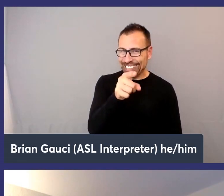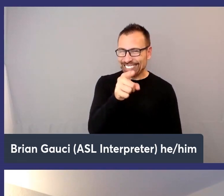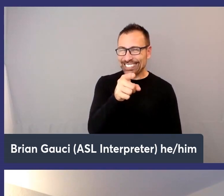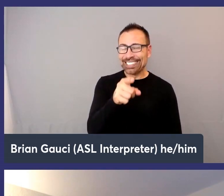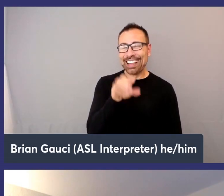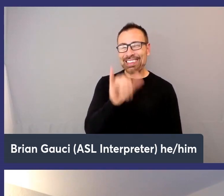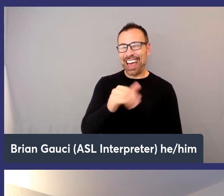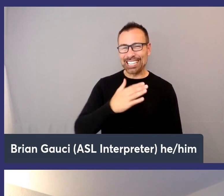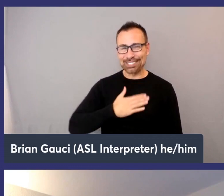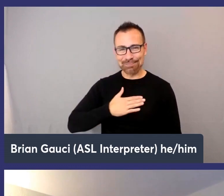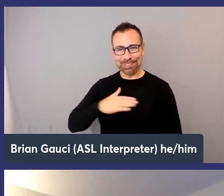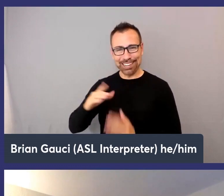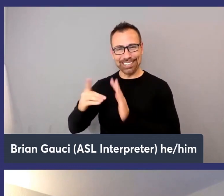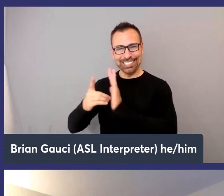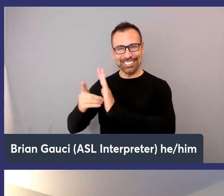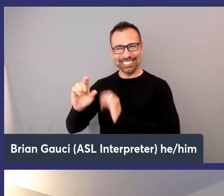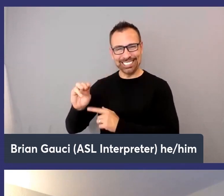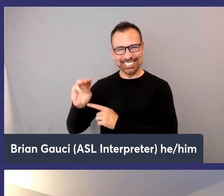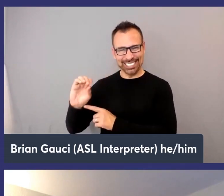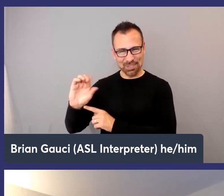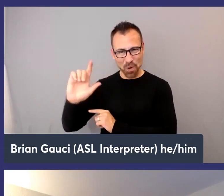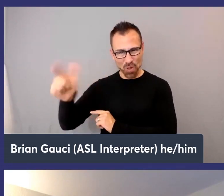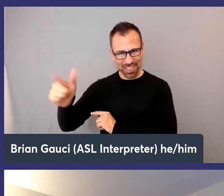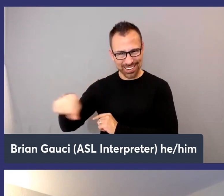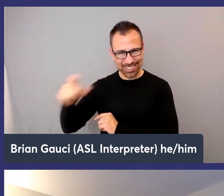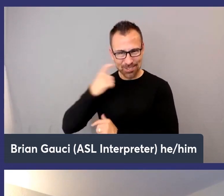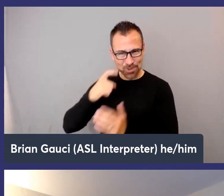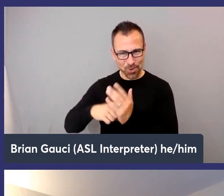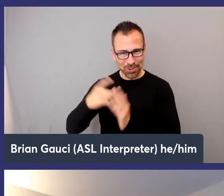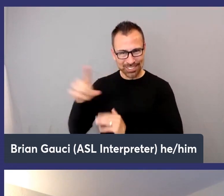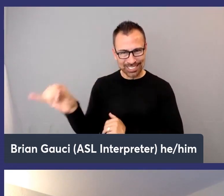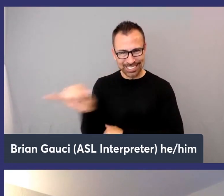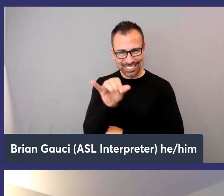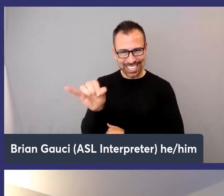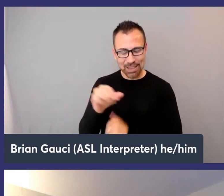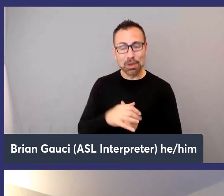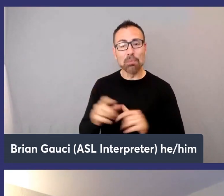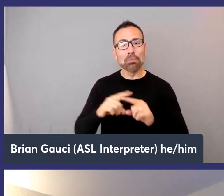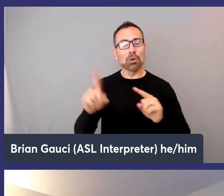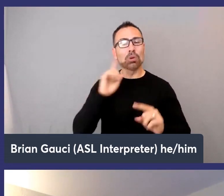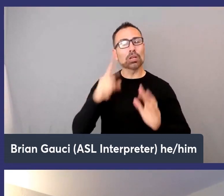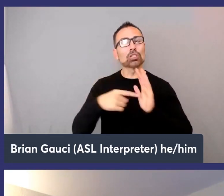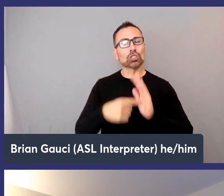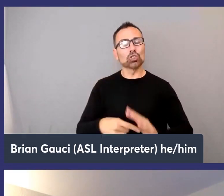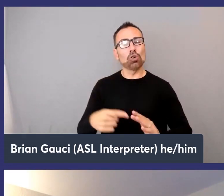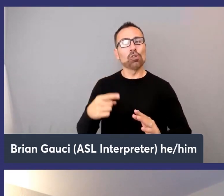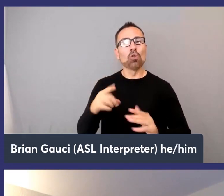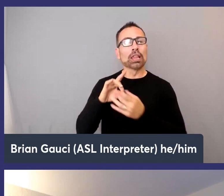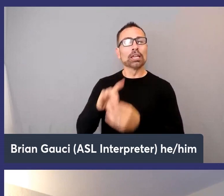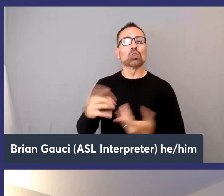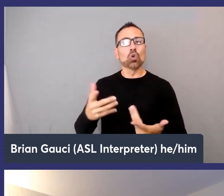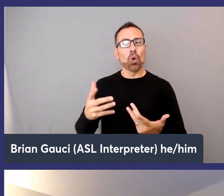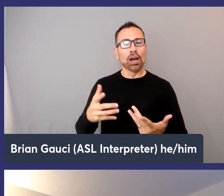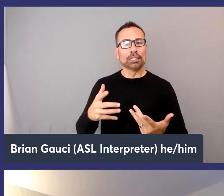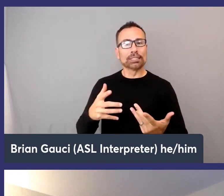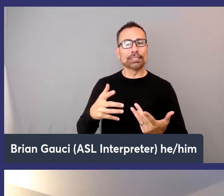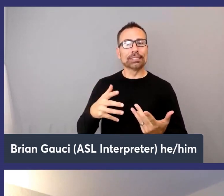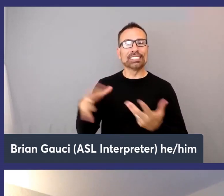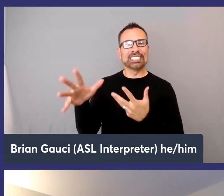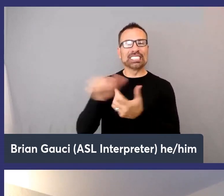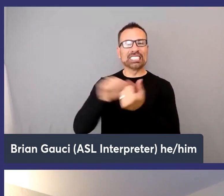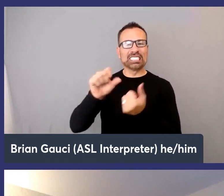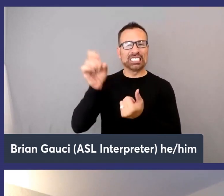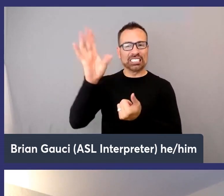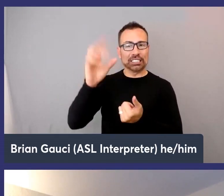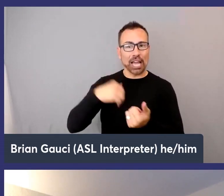because we're going to show some points of interest in this disaster relief demo that we're going to show, and we have integrations now that we